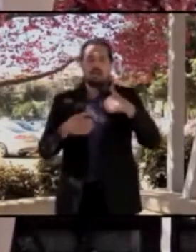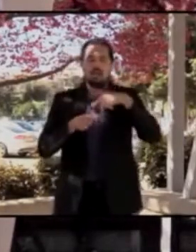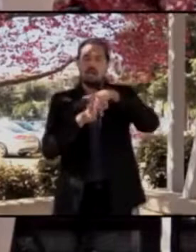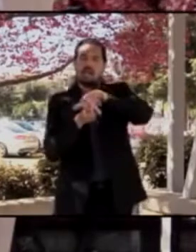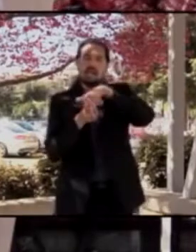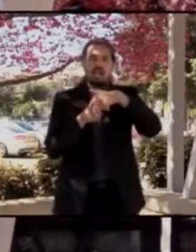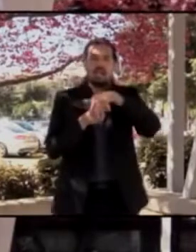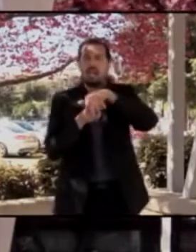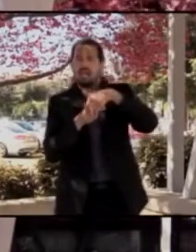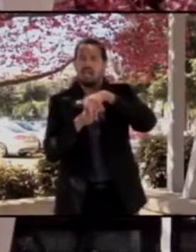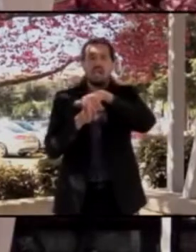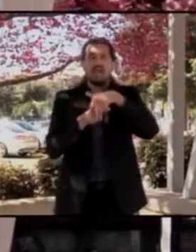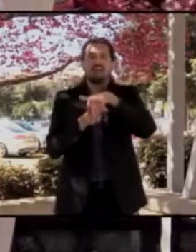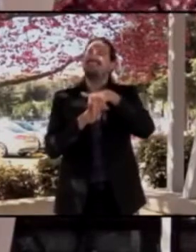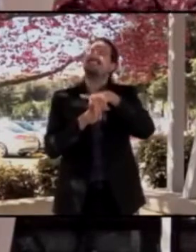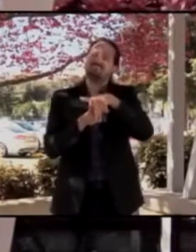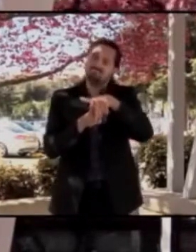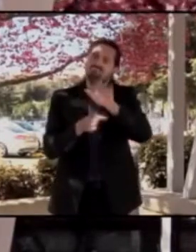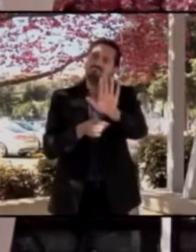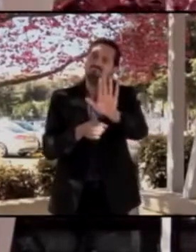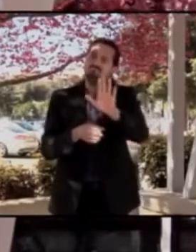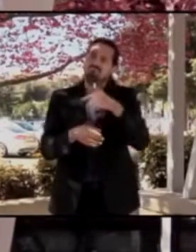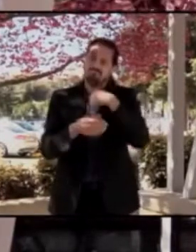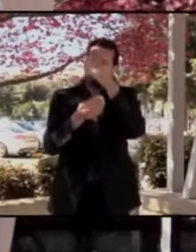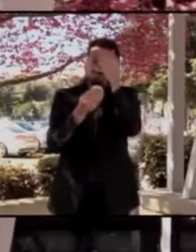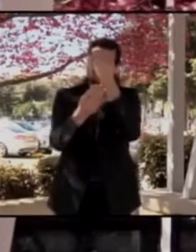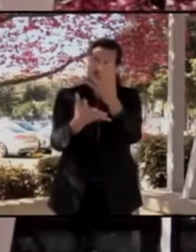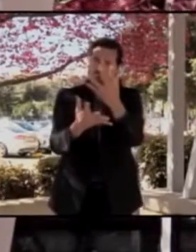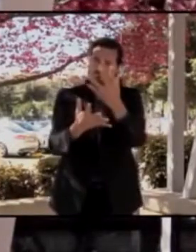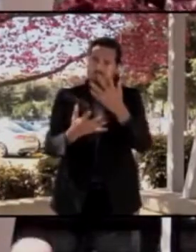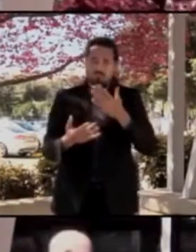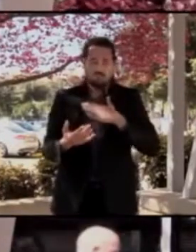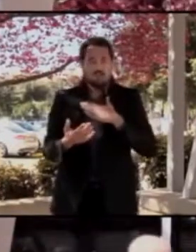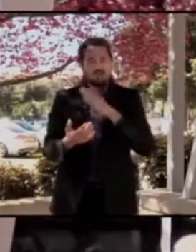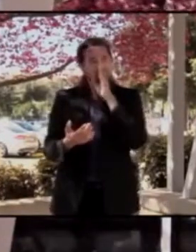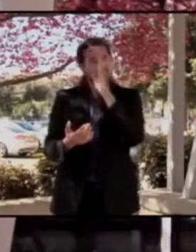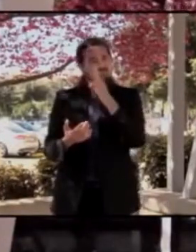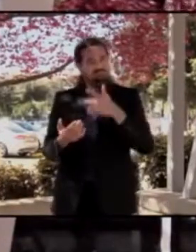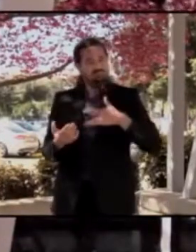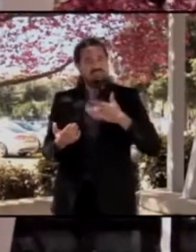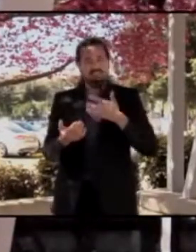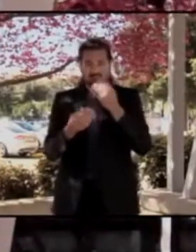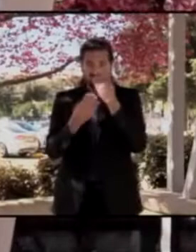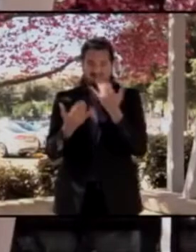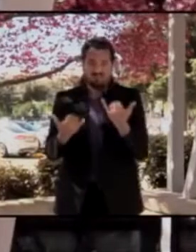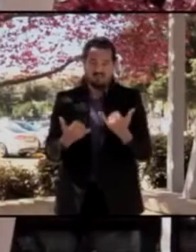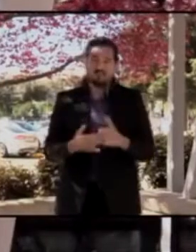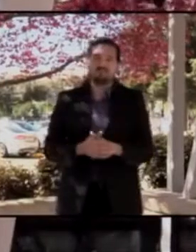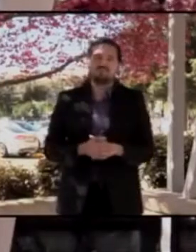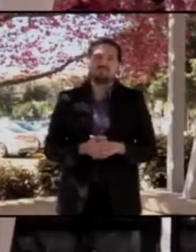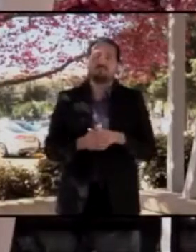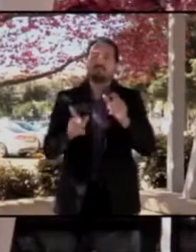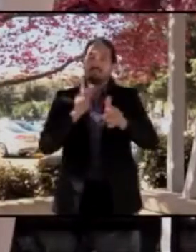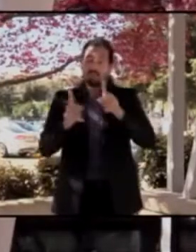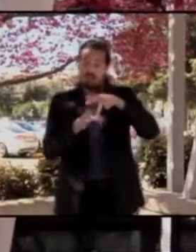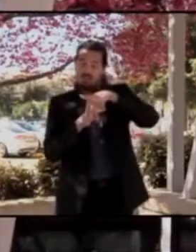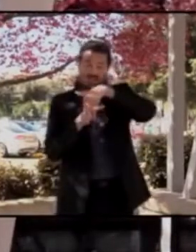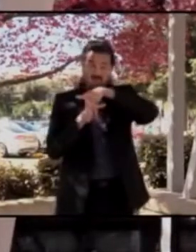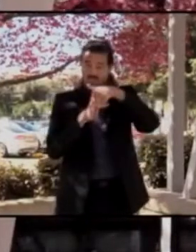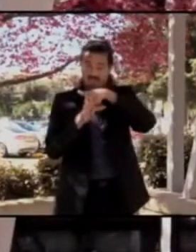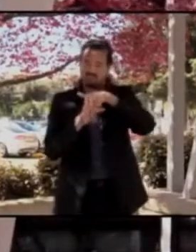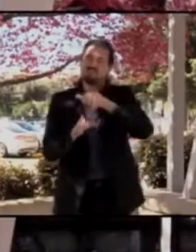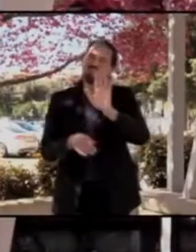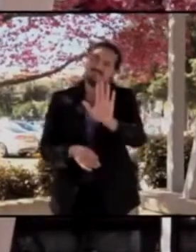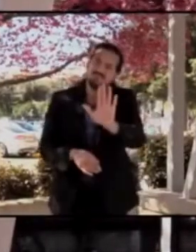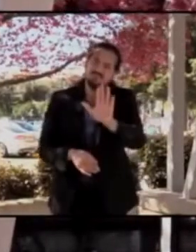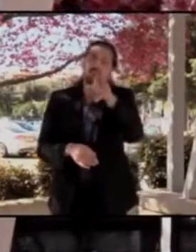vaccinated. And here's what I want to share. So one, please reach out to people who are ready